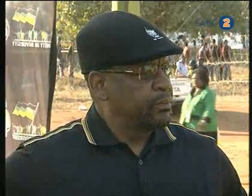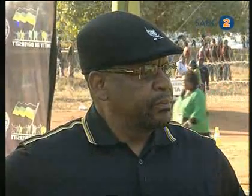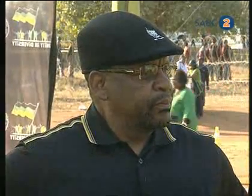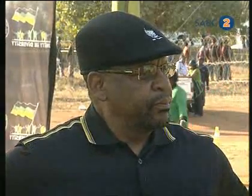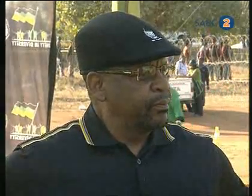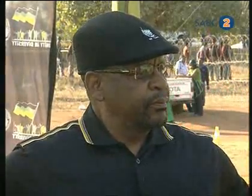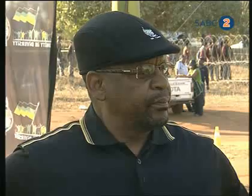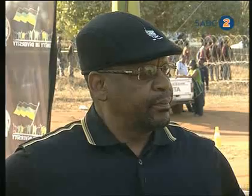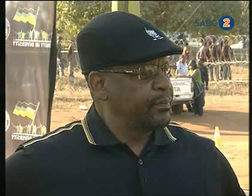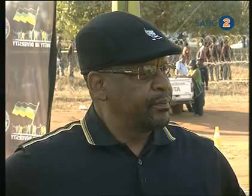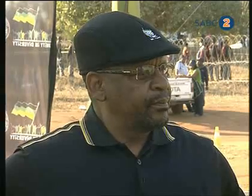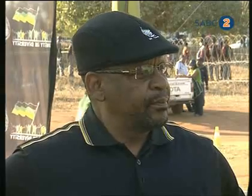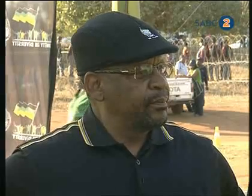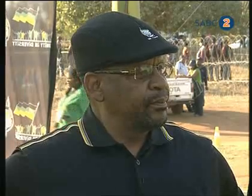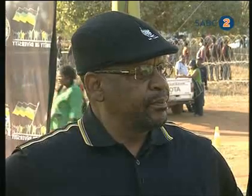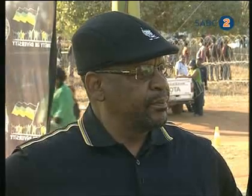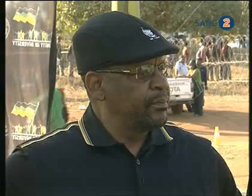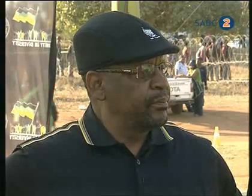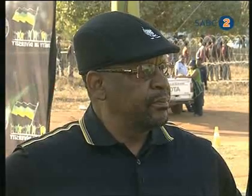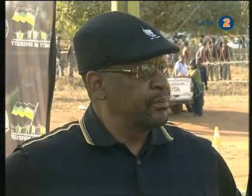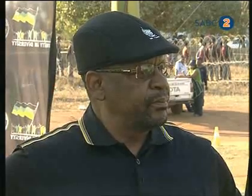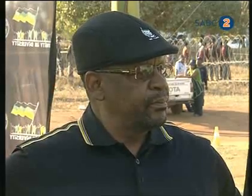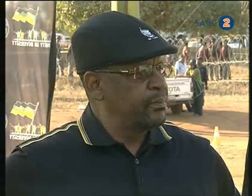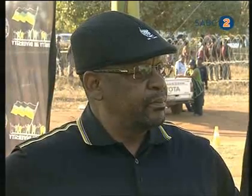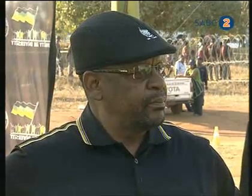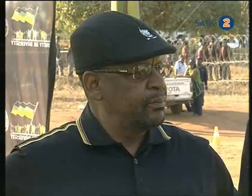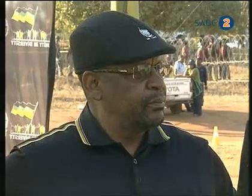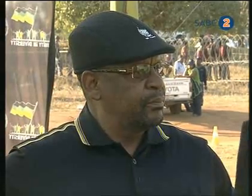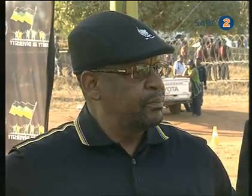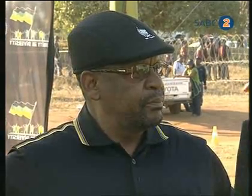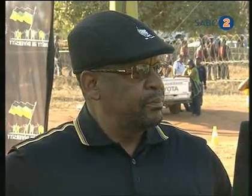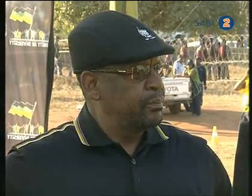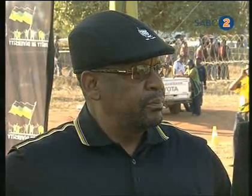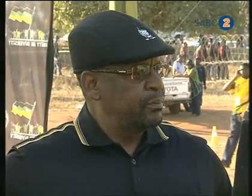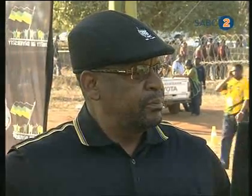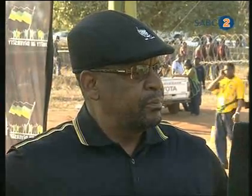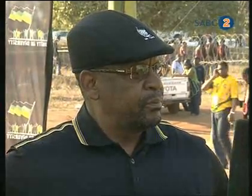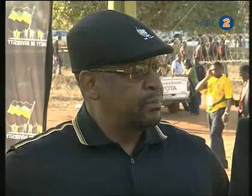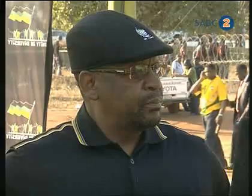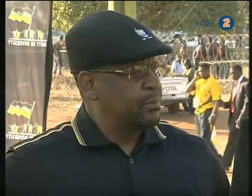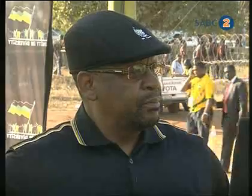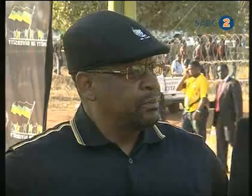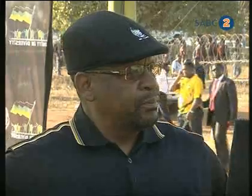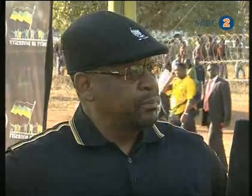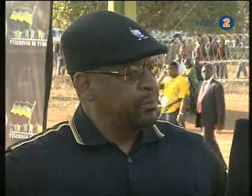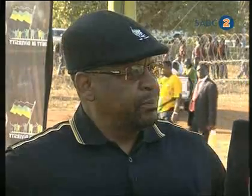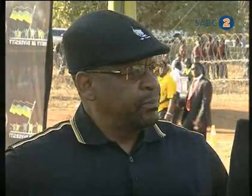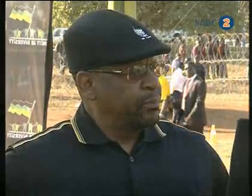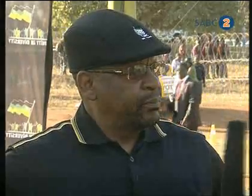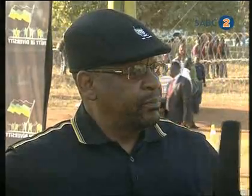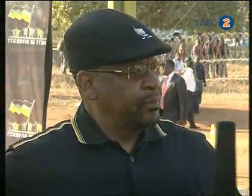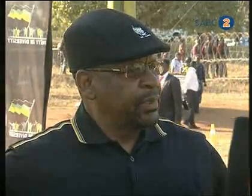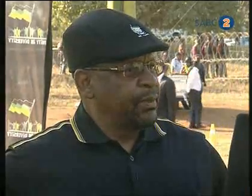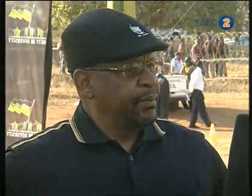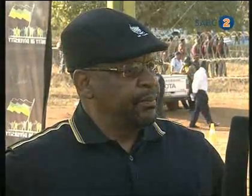series, some people are saying actually the level of security is a bit tighter than we have seen it